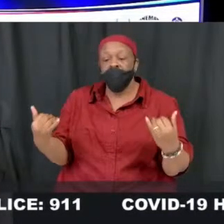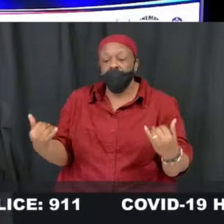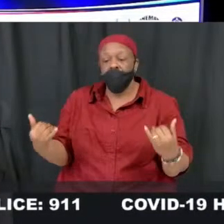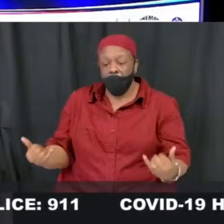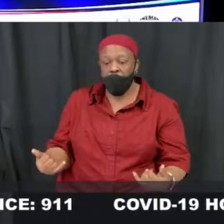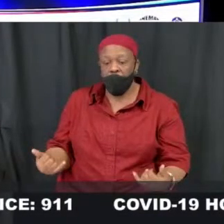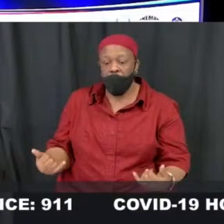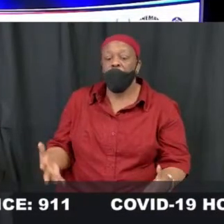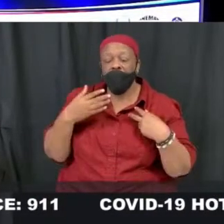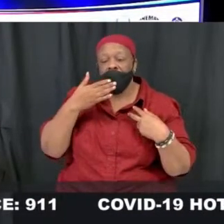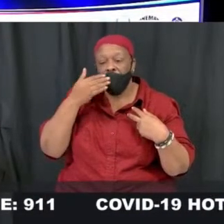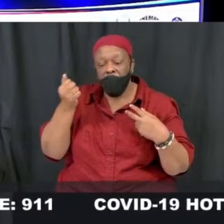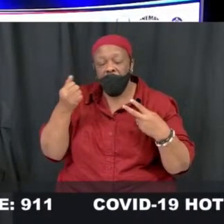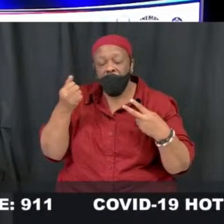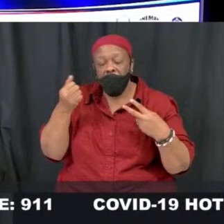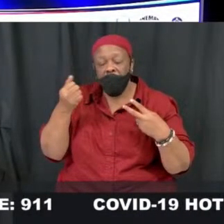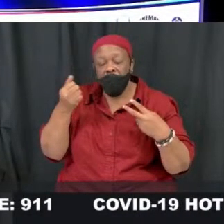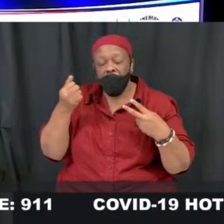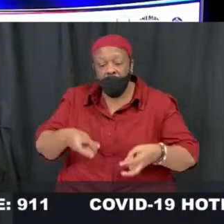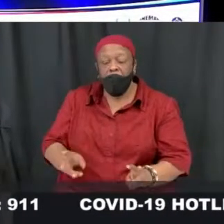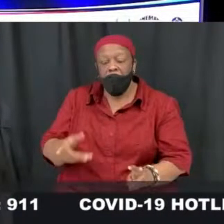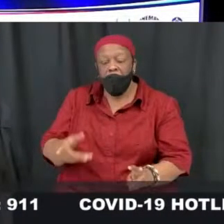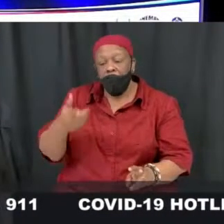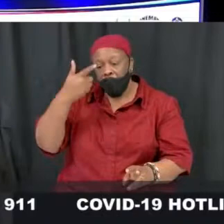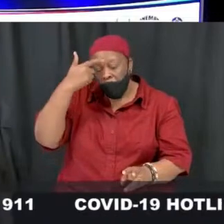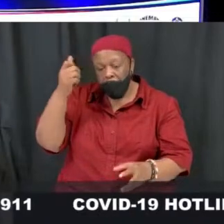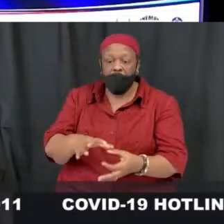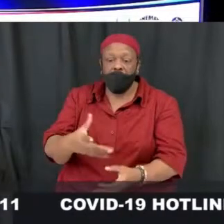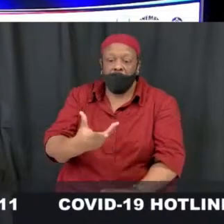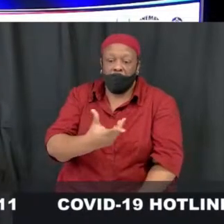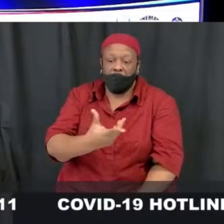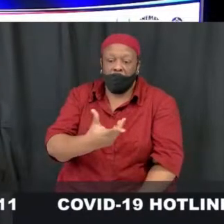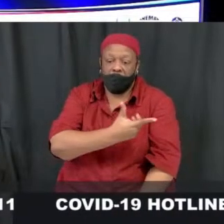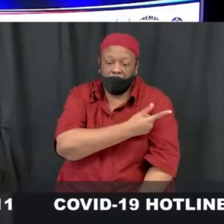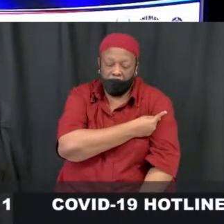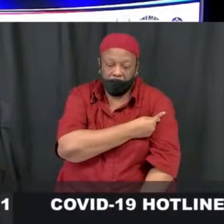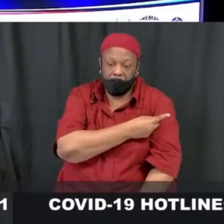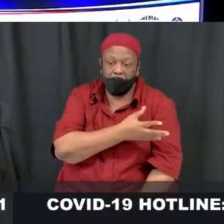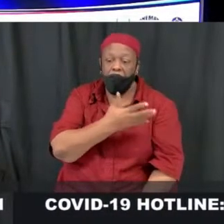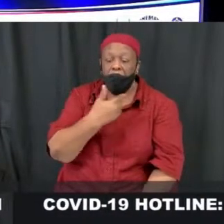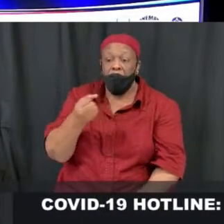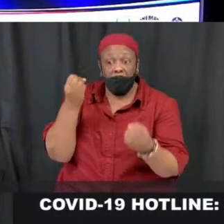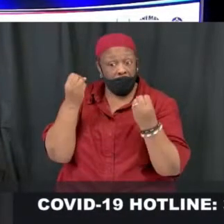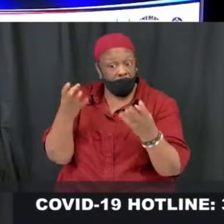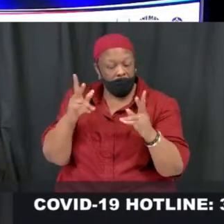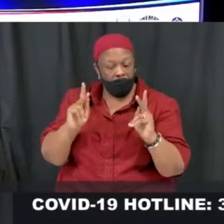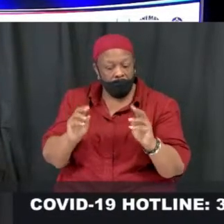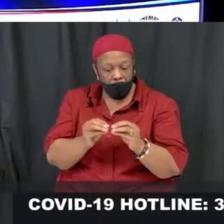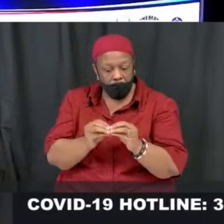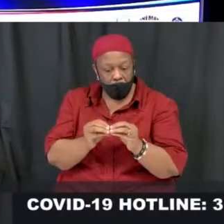disease today because a significant proportion of our population is now